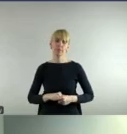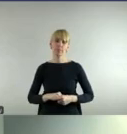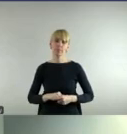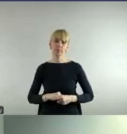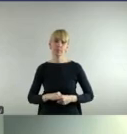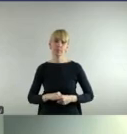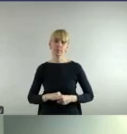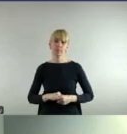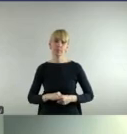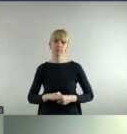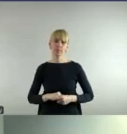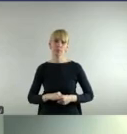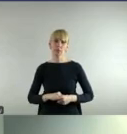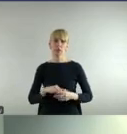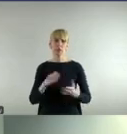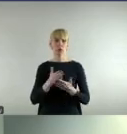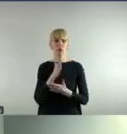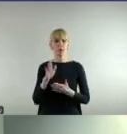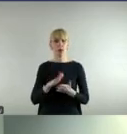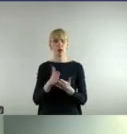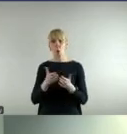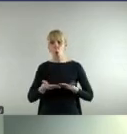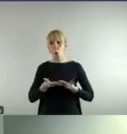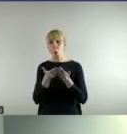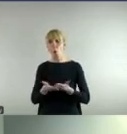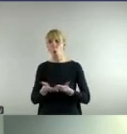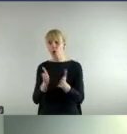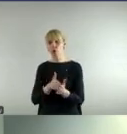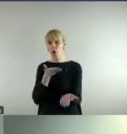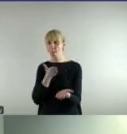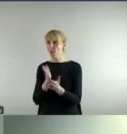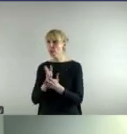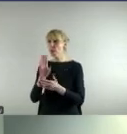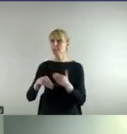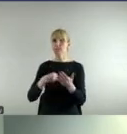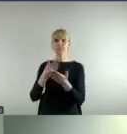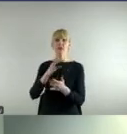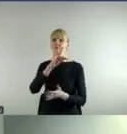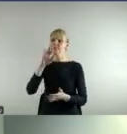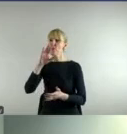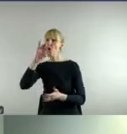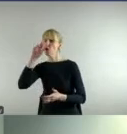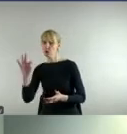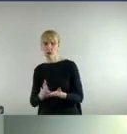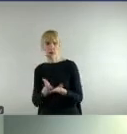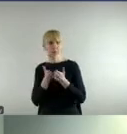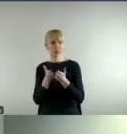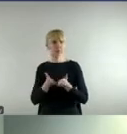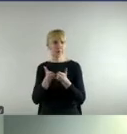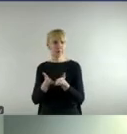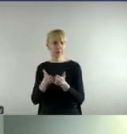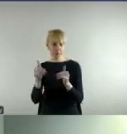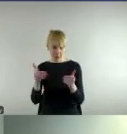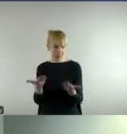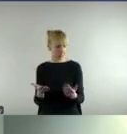strangers cross the fjords when the ferries aren't working. And volunteering or volunteers are essential in